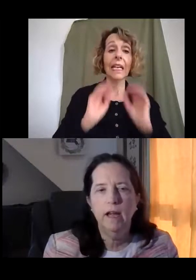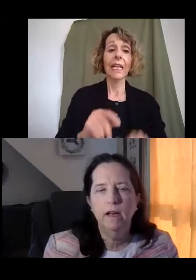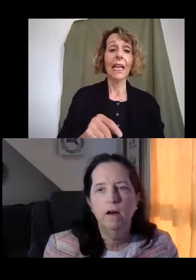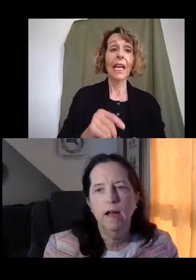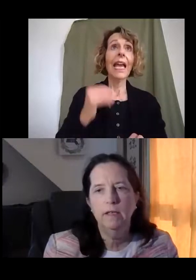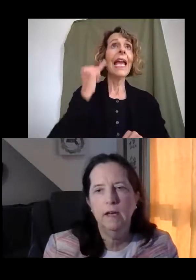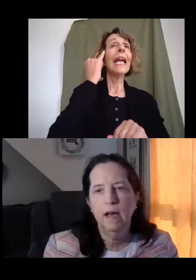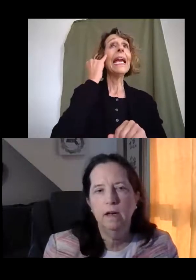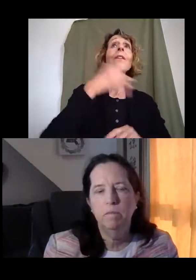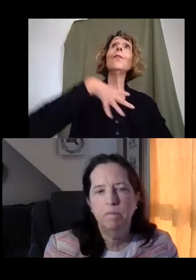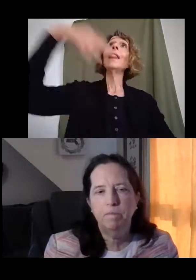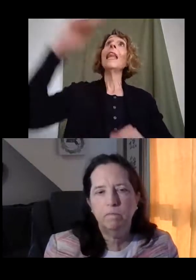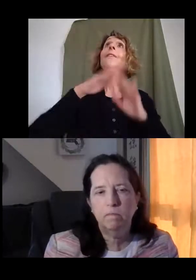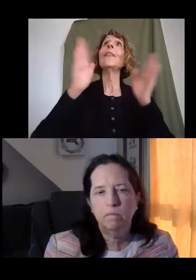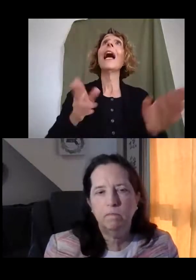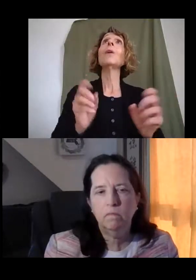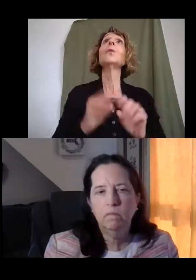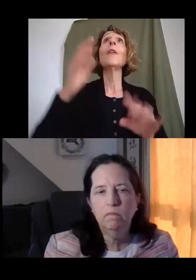neck gaiter as a hat.